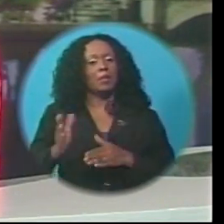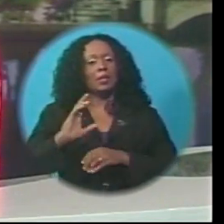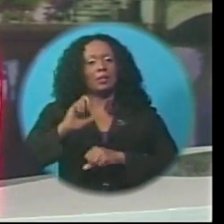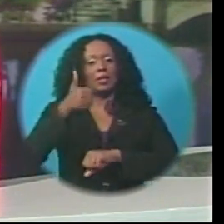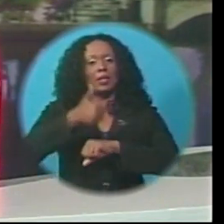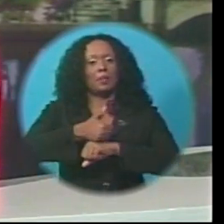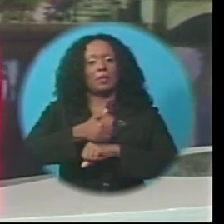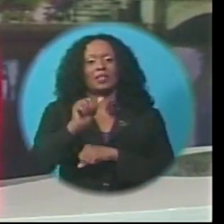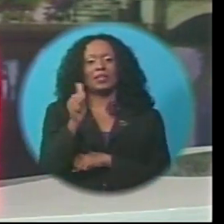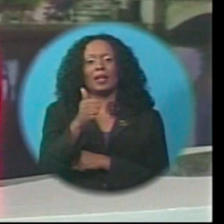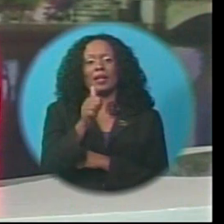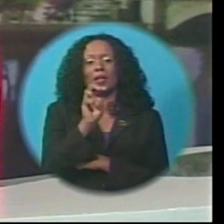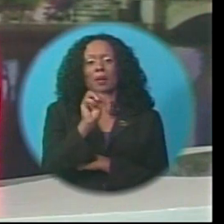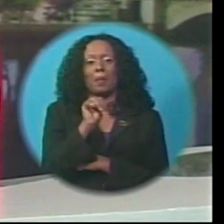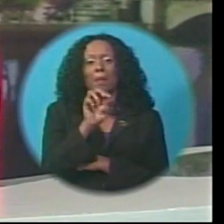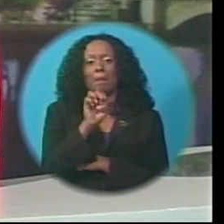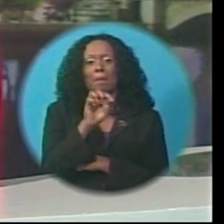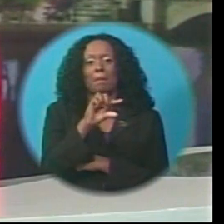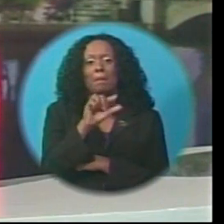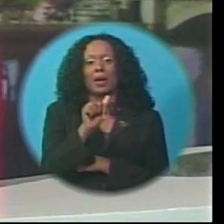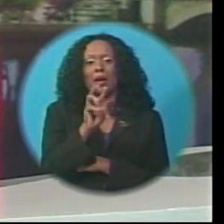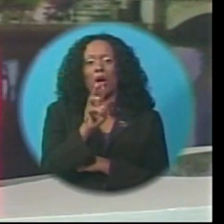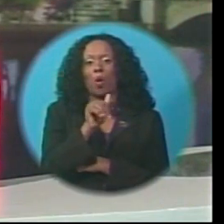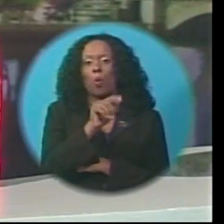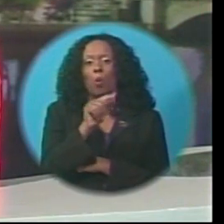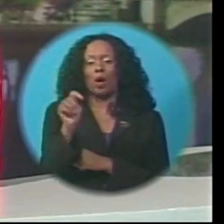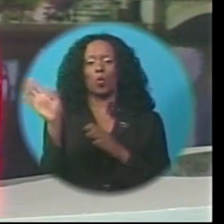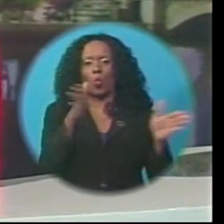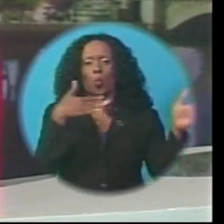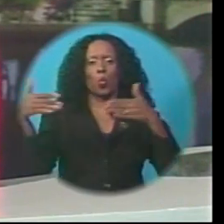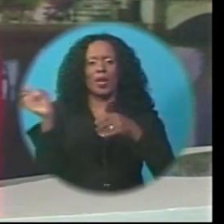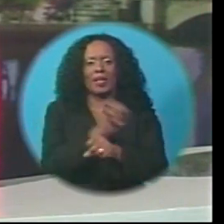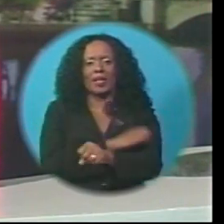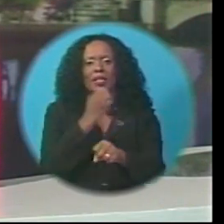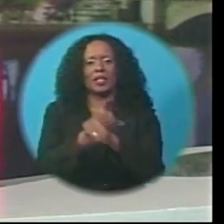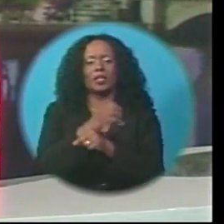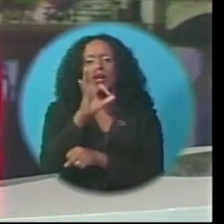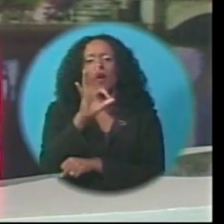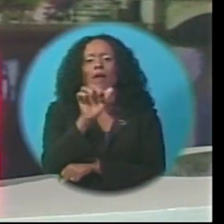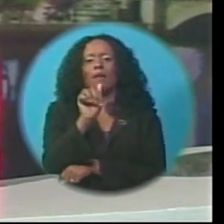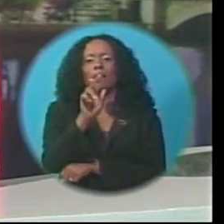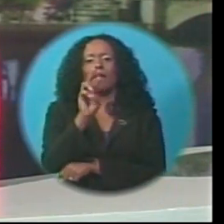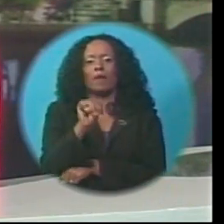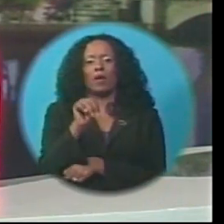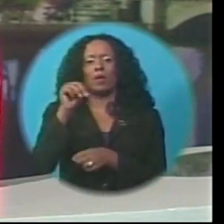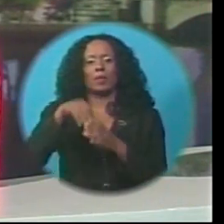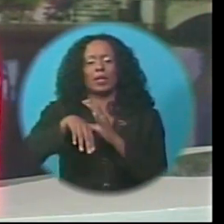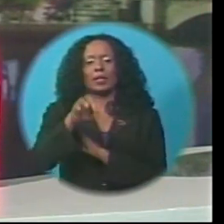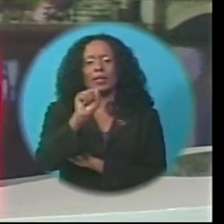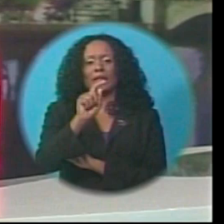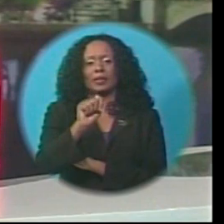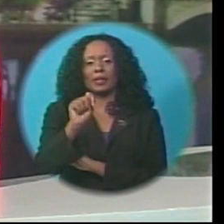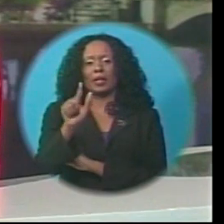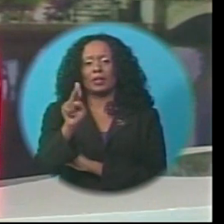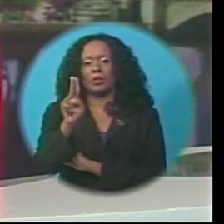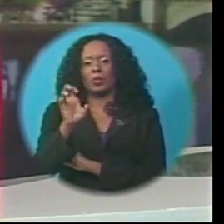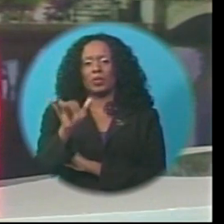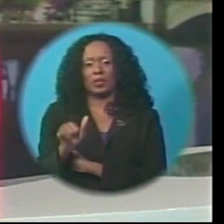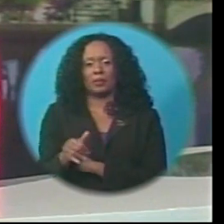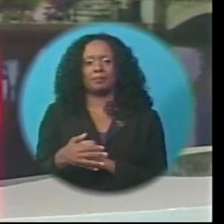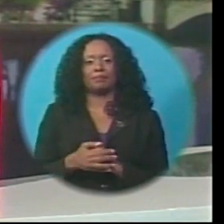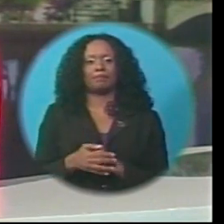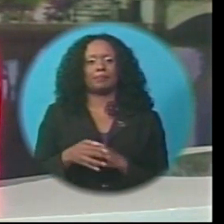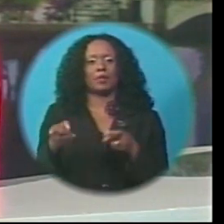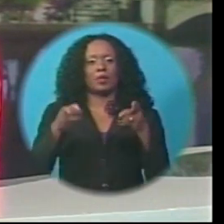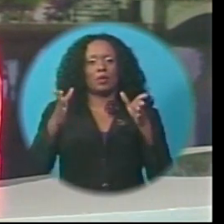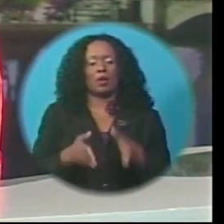a 10-megawatt wind energy farm at Lamberts in St. Lucie. This is according to Managing Director of the company,